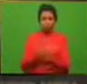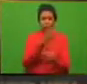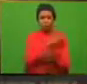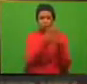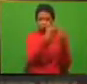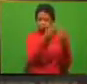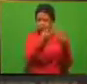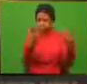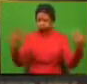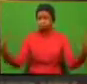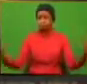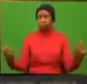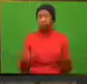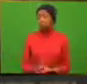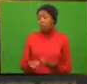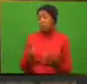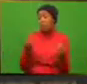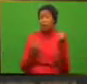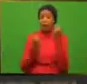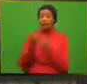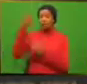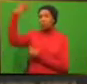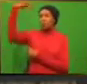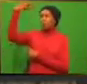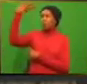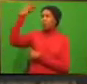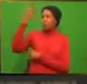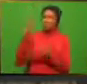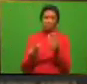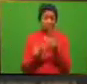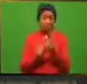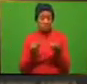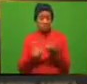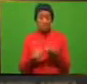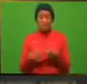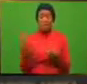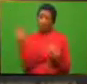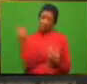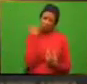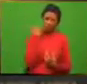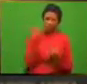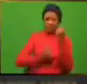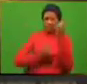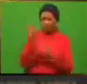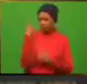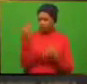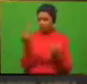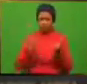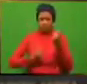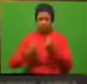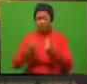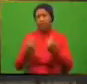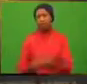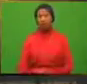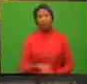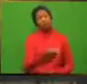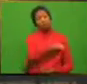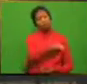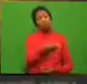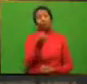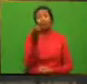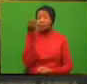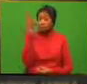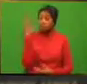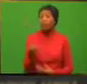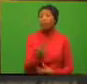all about blue lights. It's all about fancy cars. And you have forgotten the